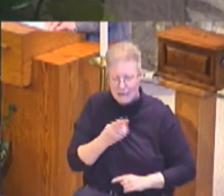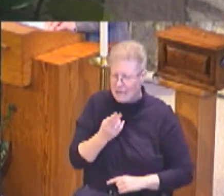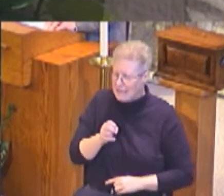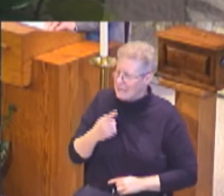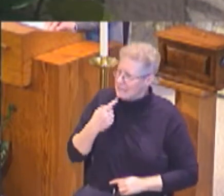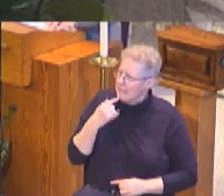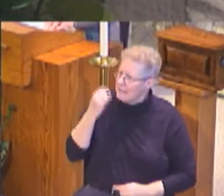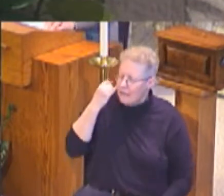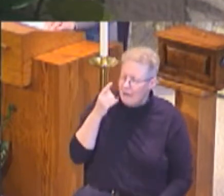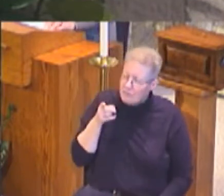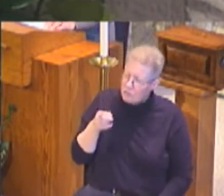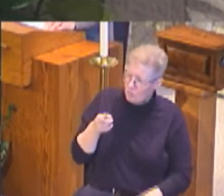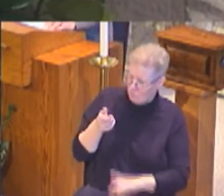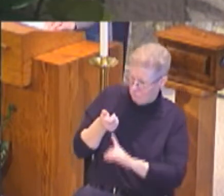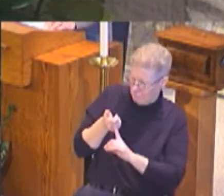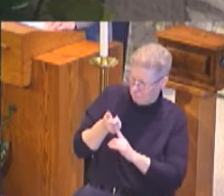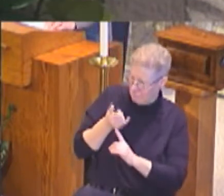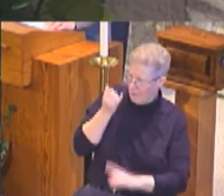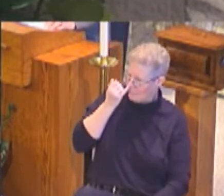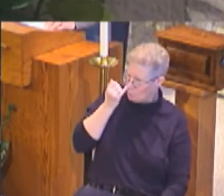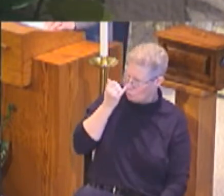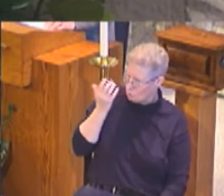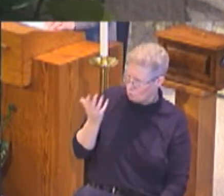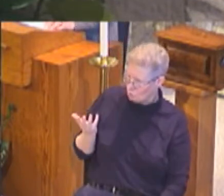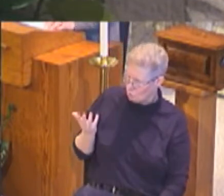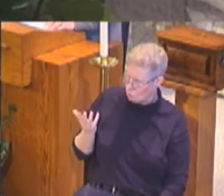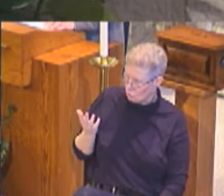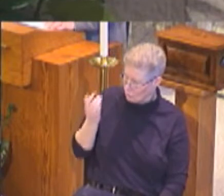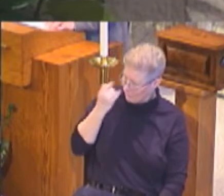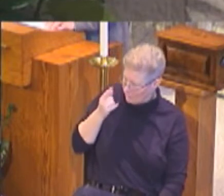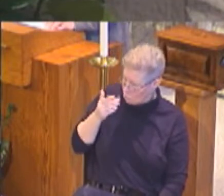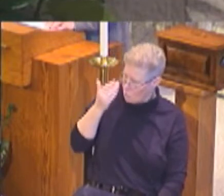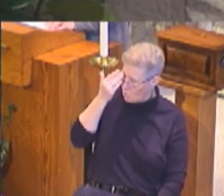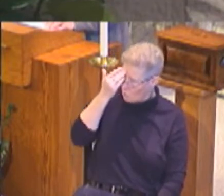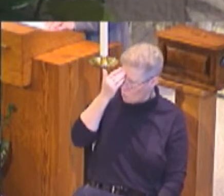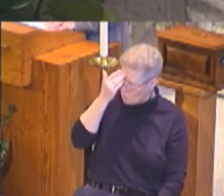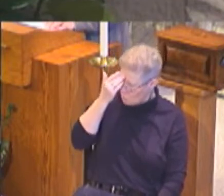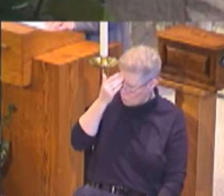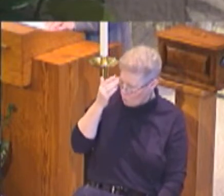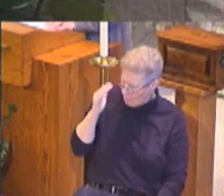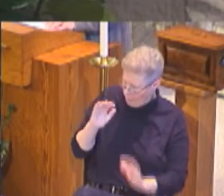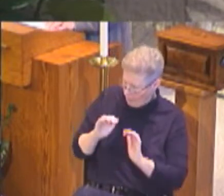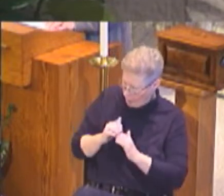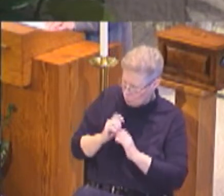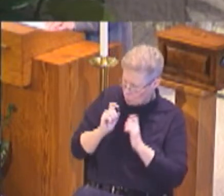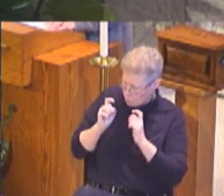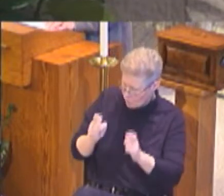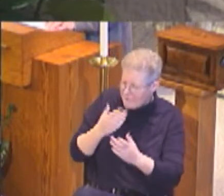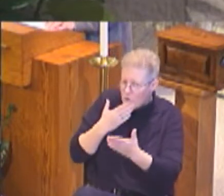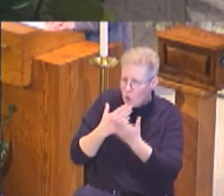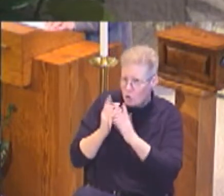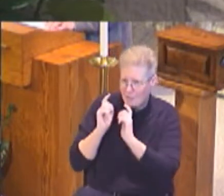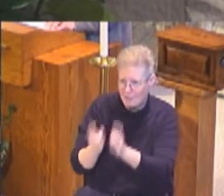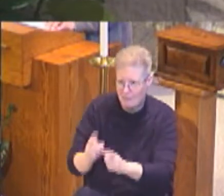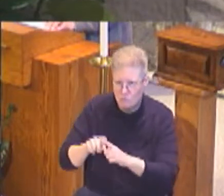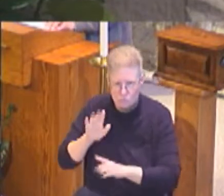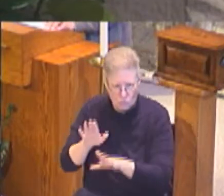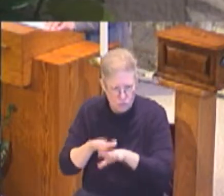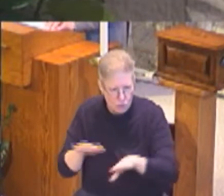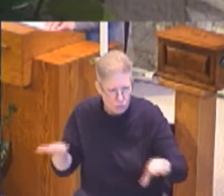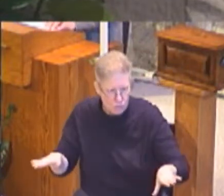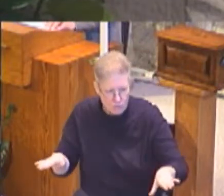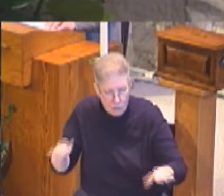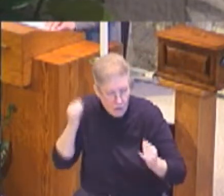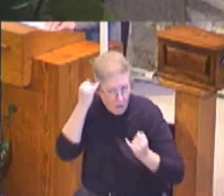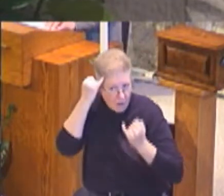being immature, know how to give good gifts to your children, imagine how much